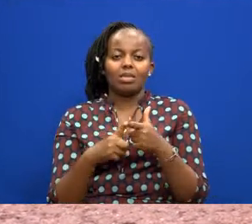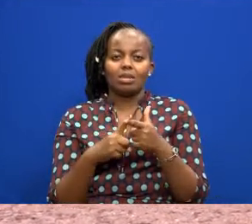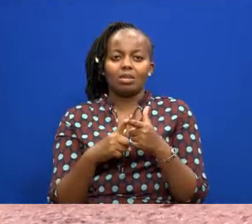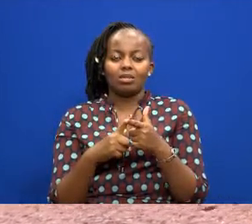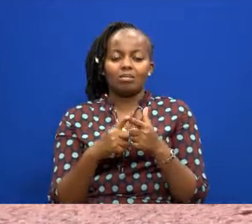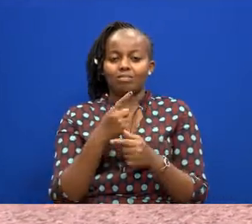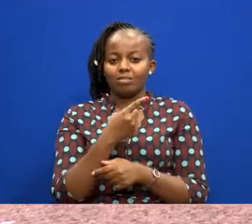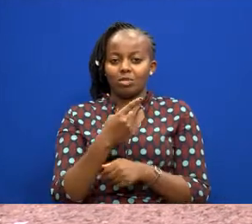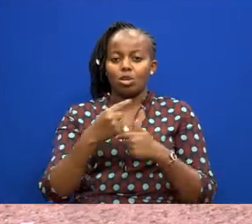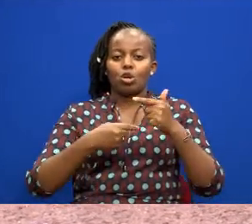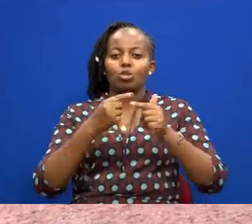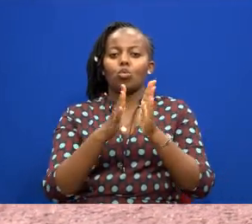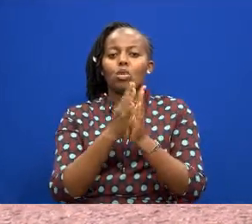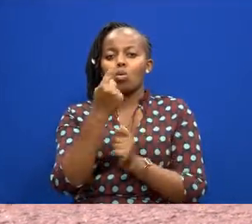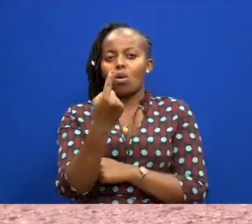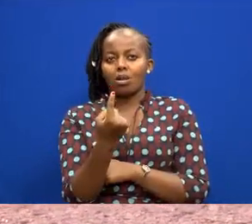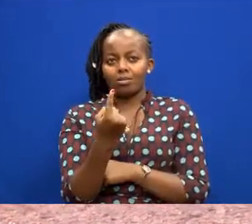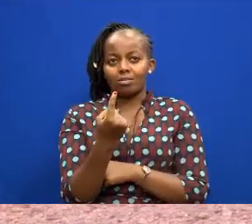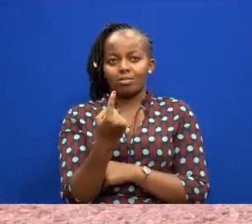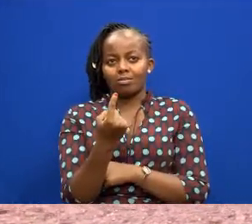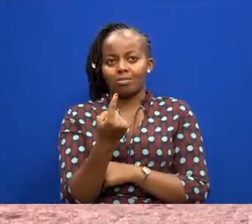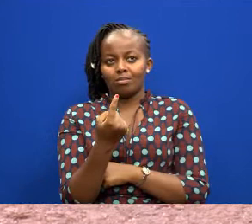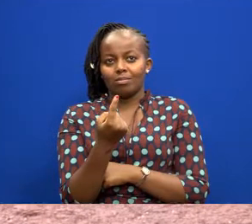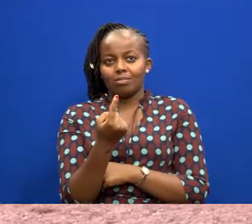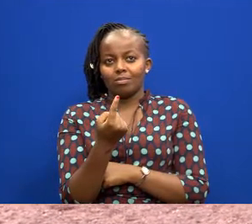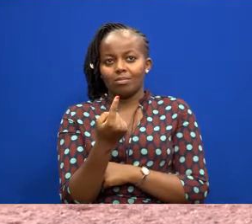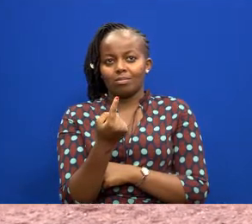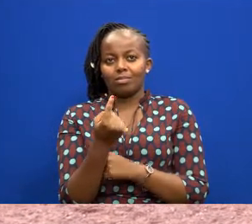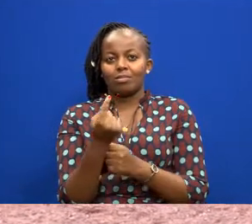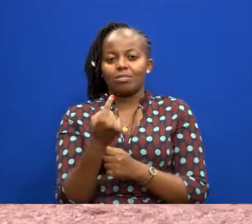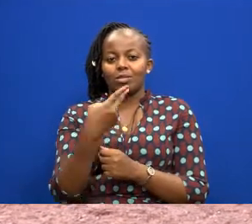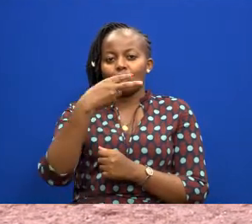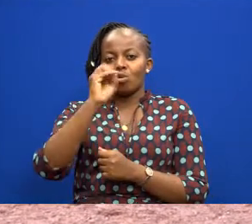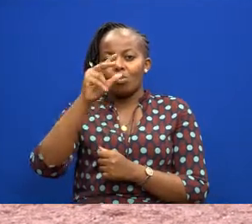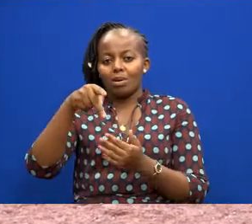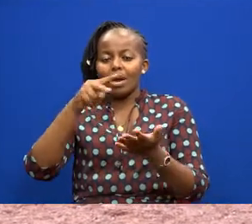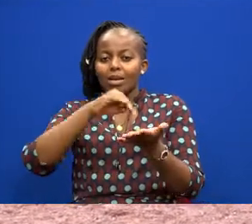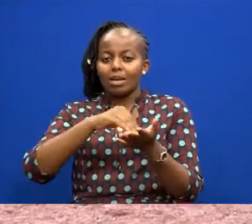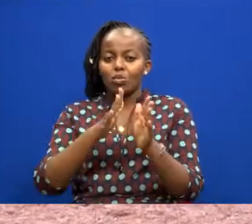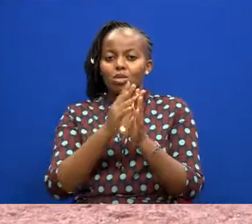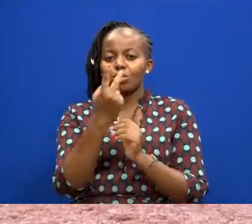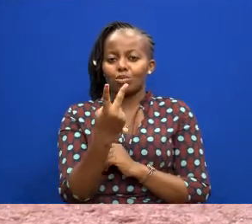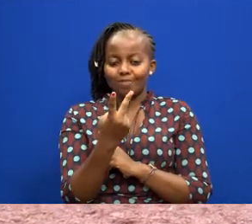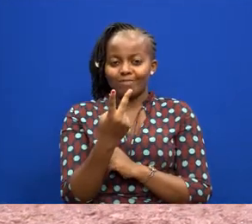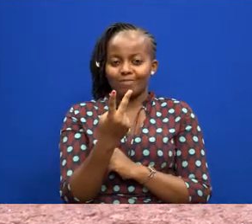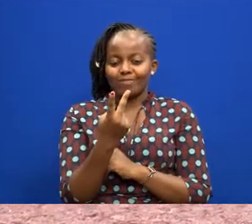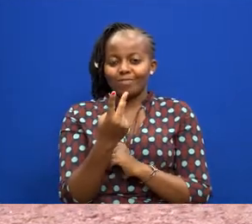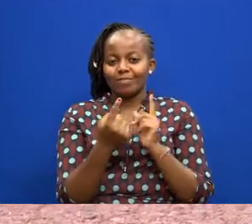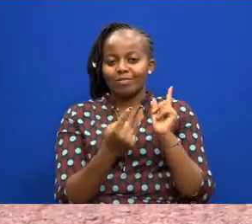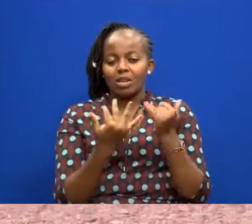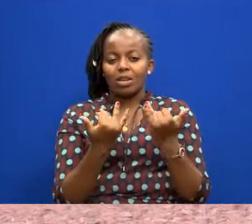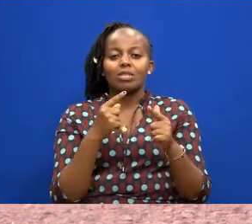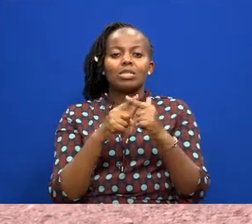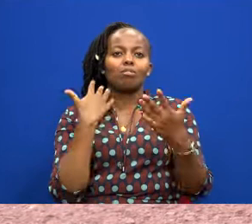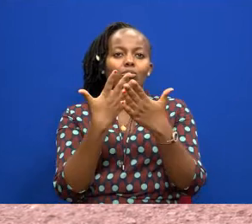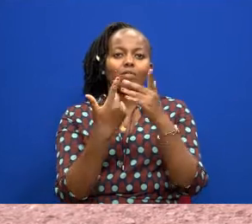I'll continue with 1. And then again hop with 2. Now, when I get here,